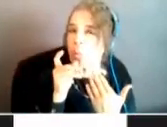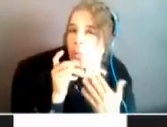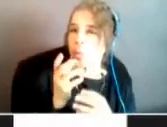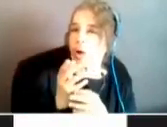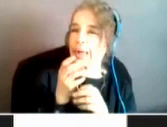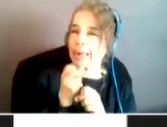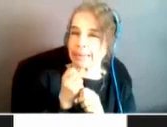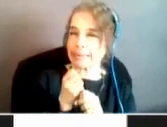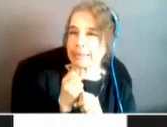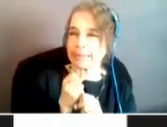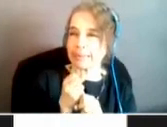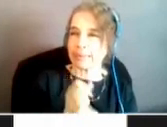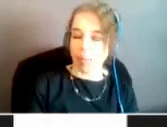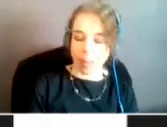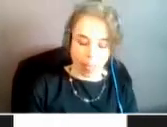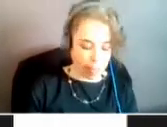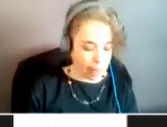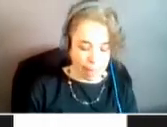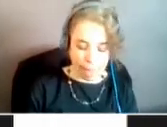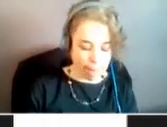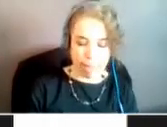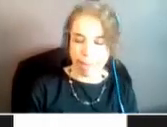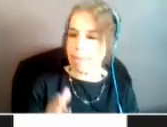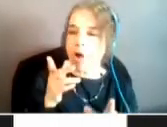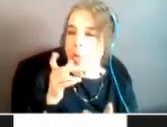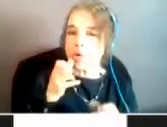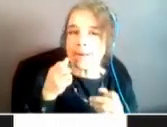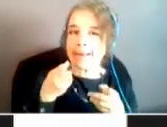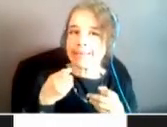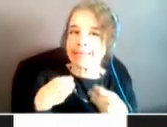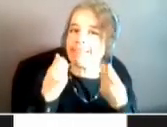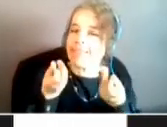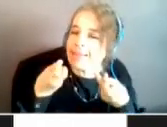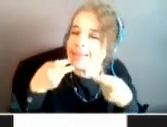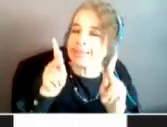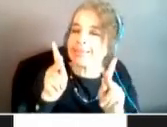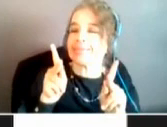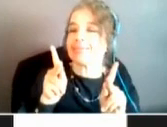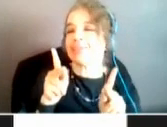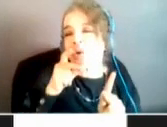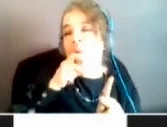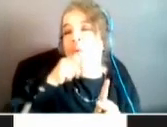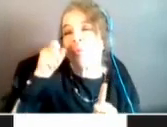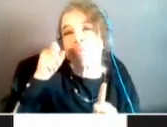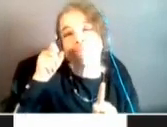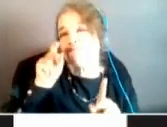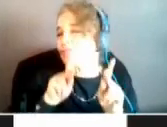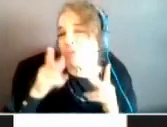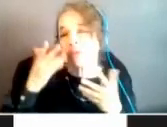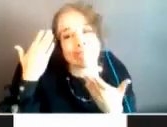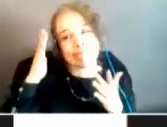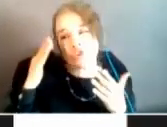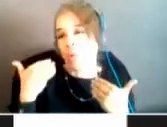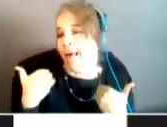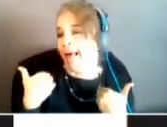know, who doesn't get that kind of opportunity are people who are older, who do not